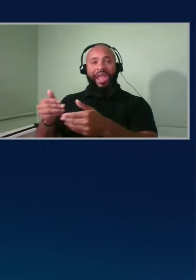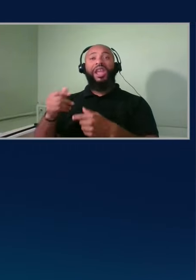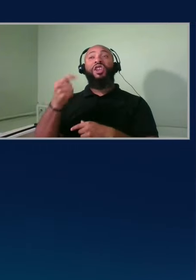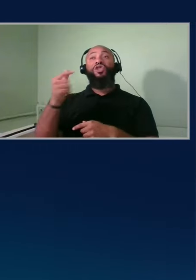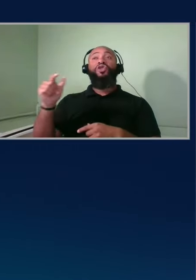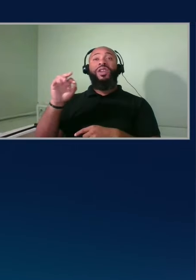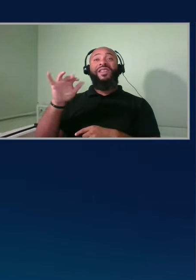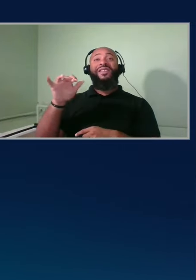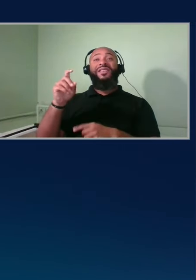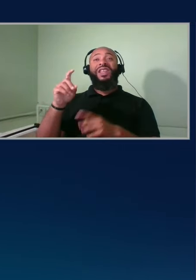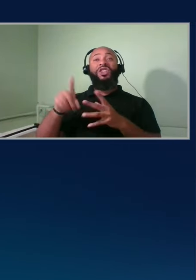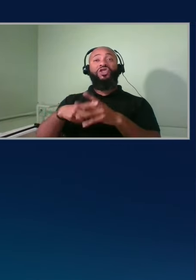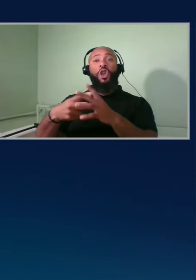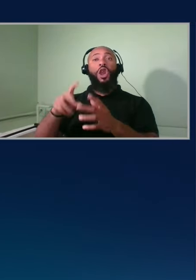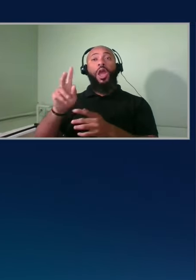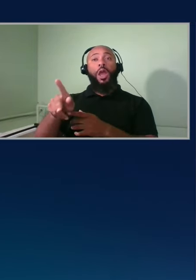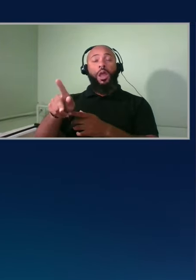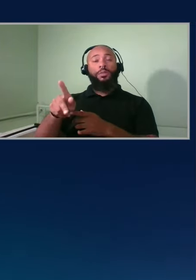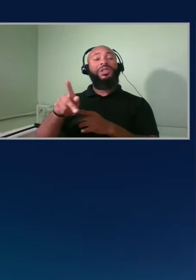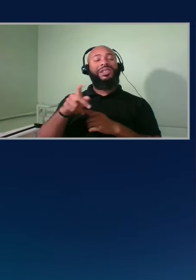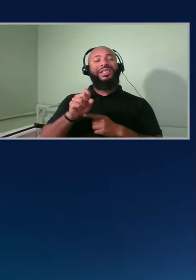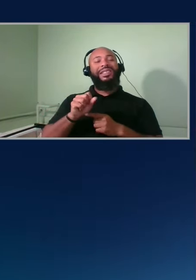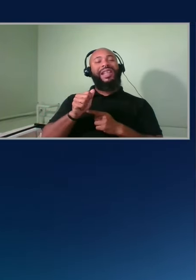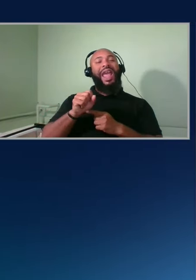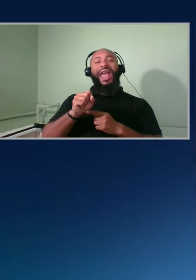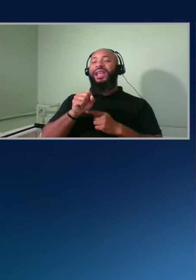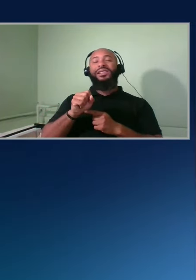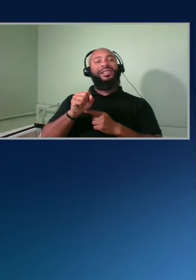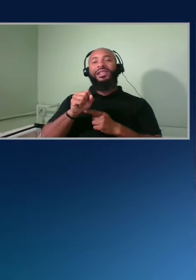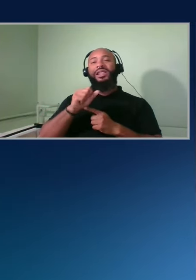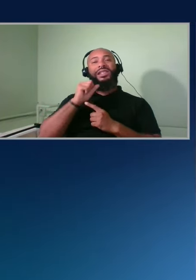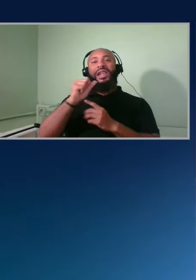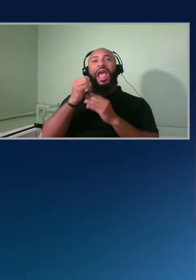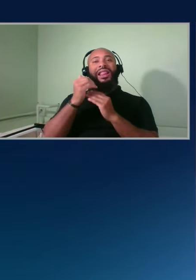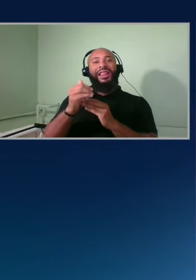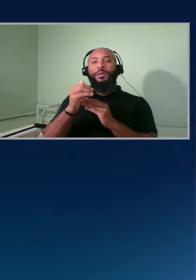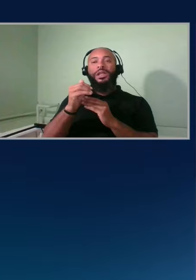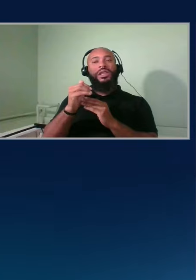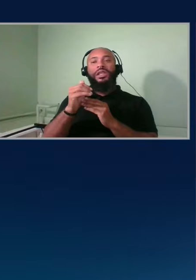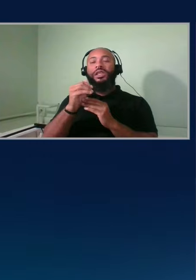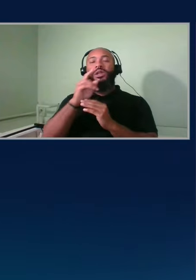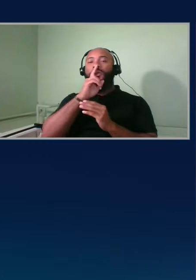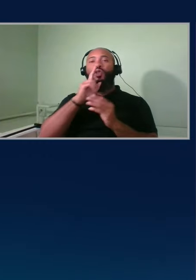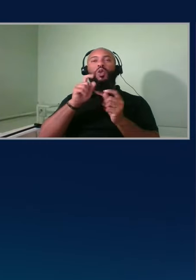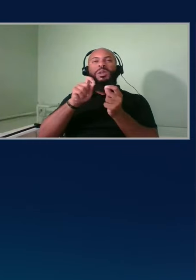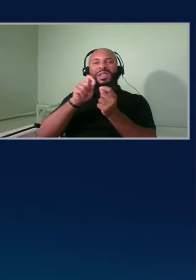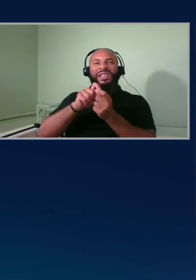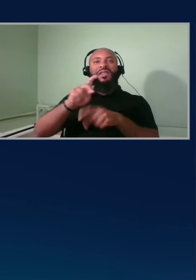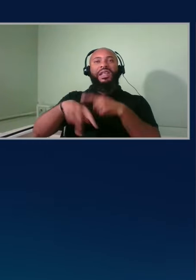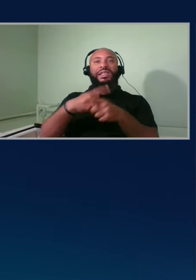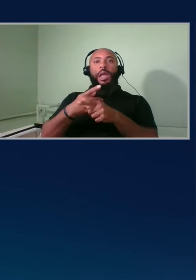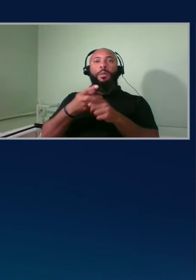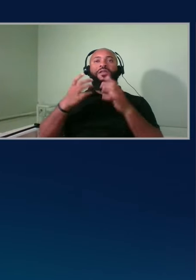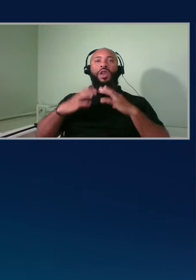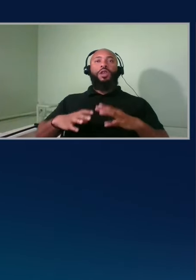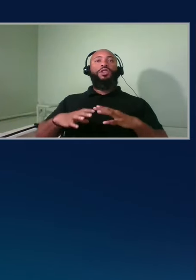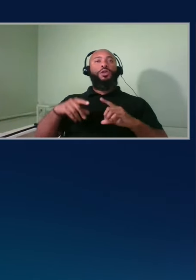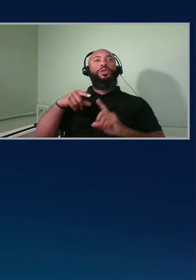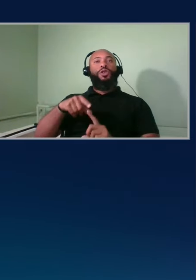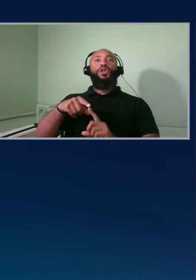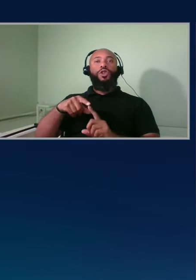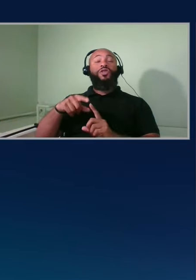Yeah. SaaS is not limited to a certain specific type of customer. So SaaS for